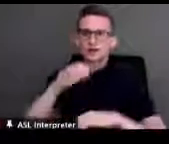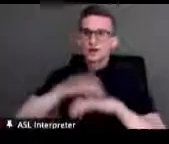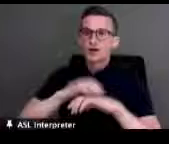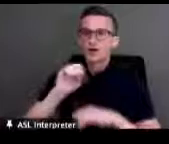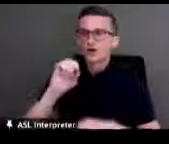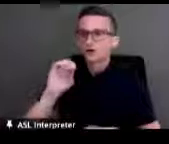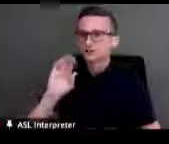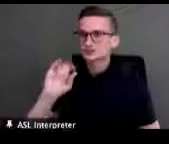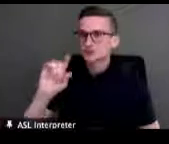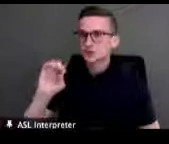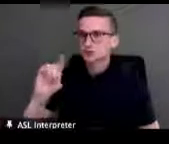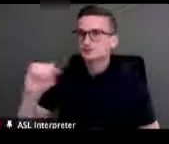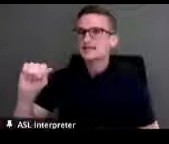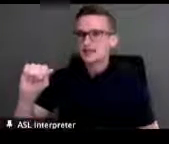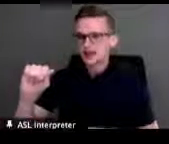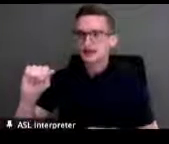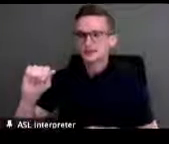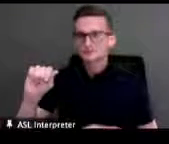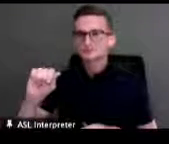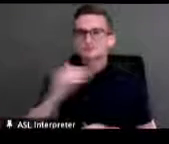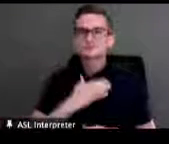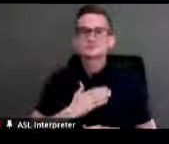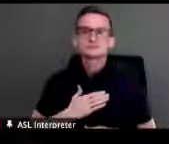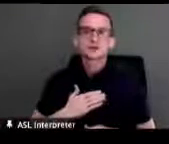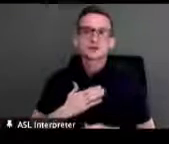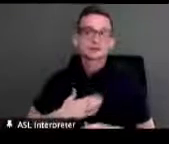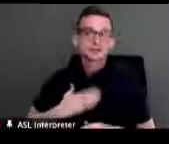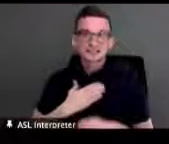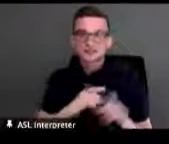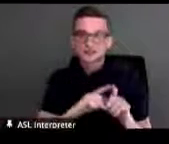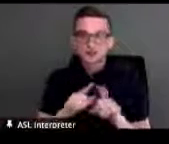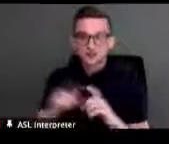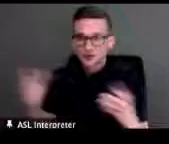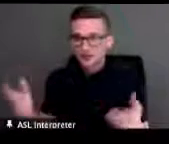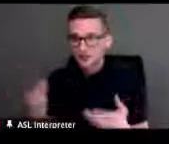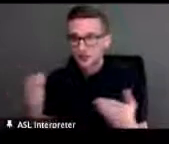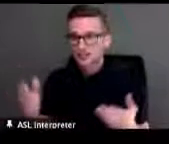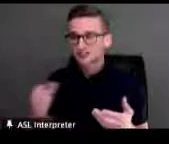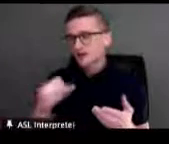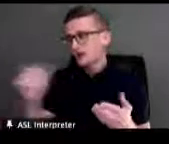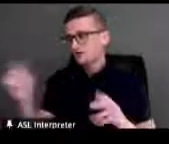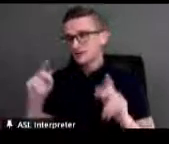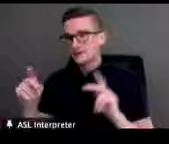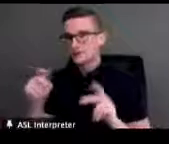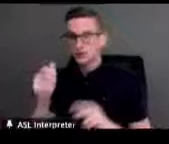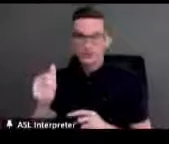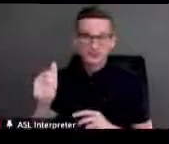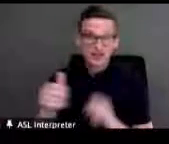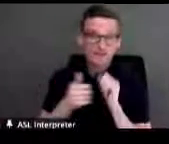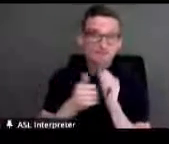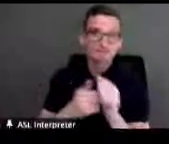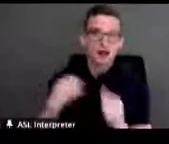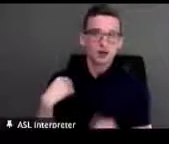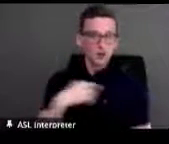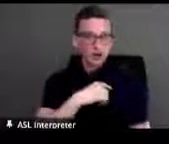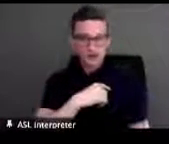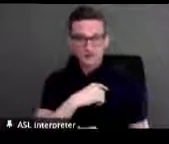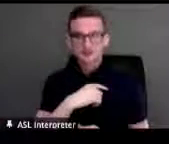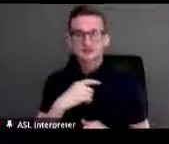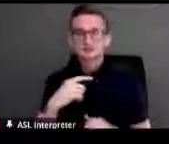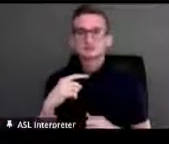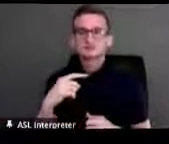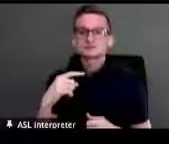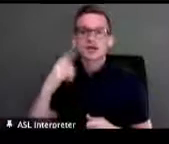please also encourage your others as well as yourself to follow us on the